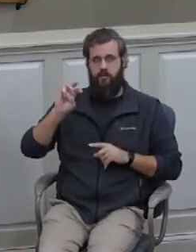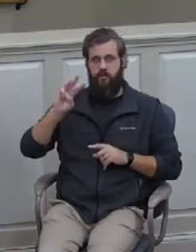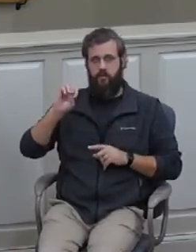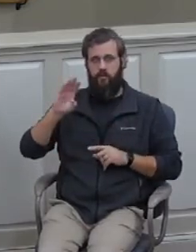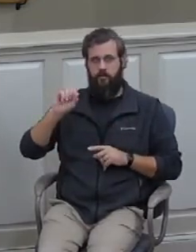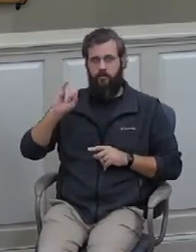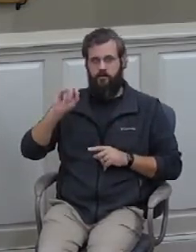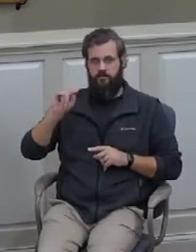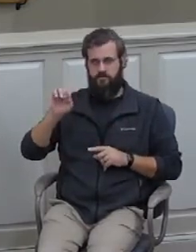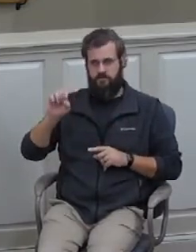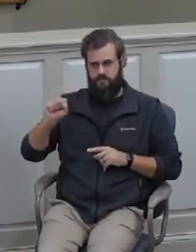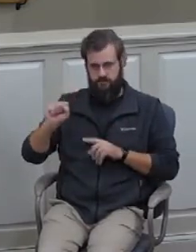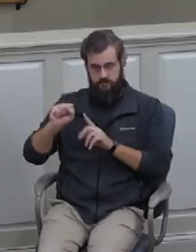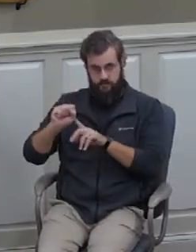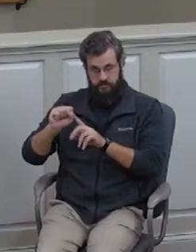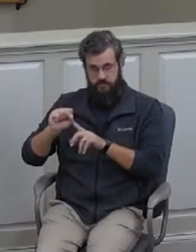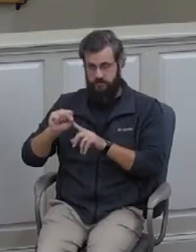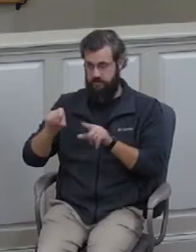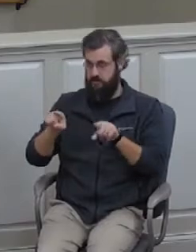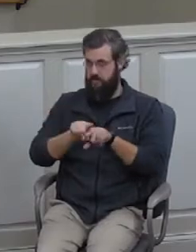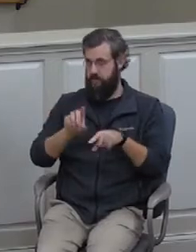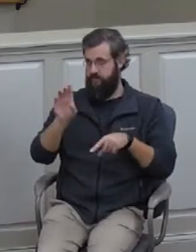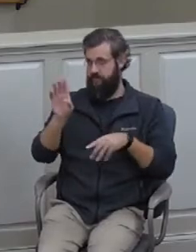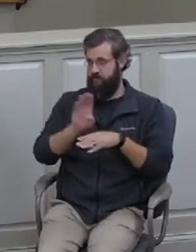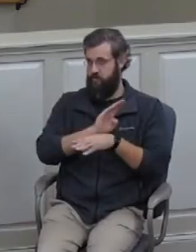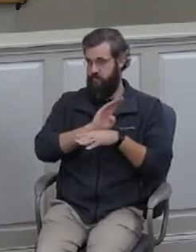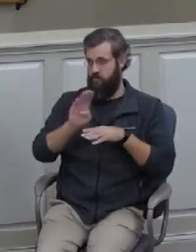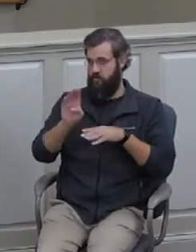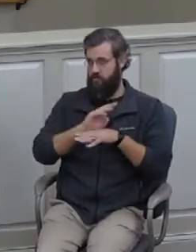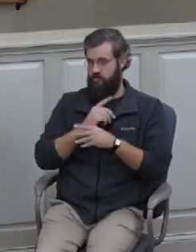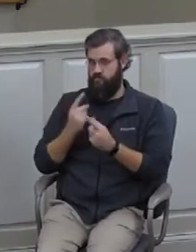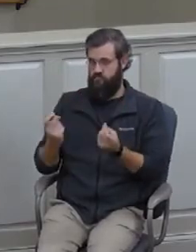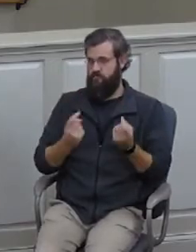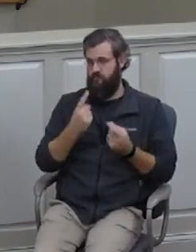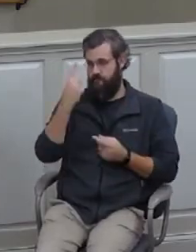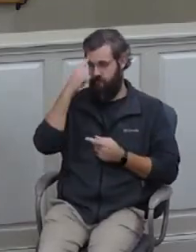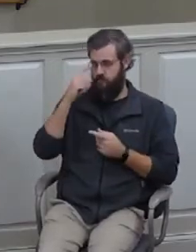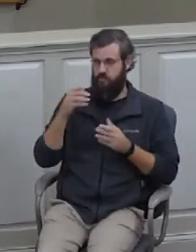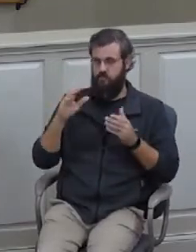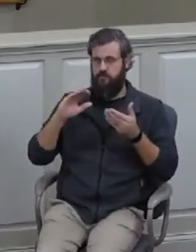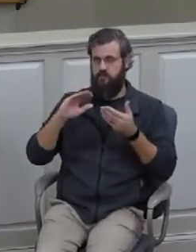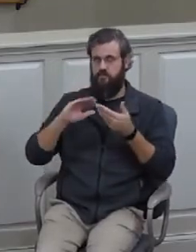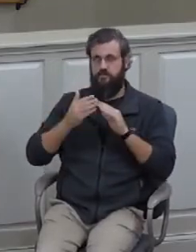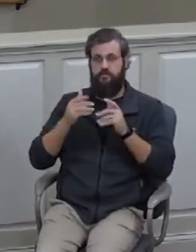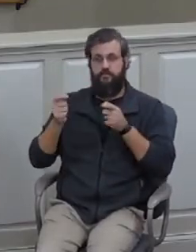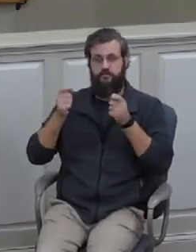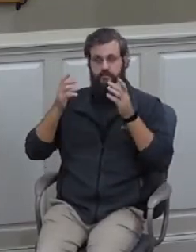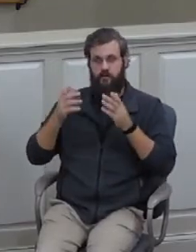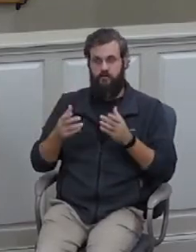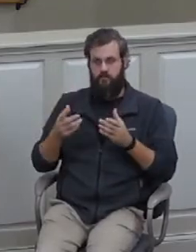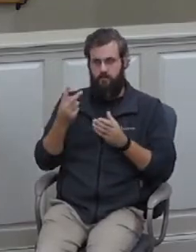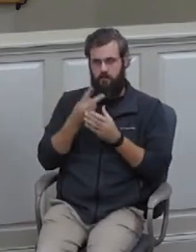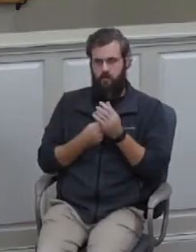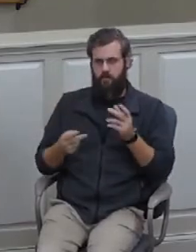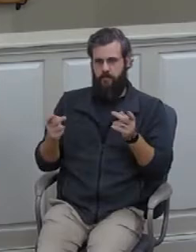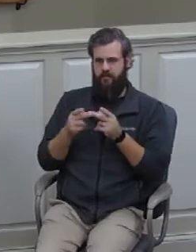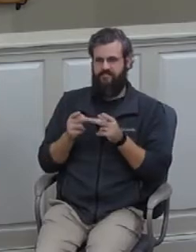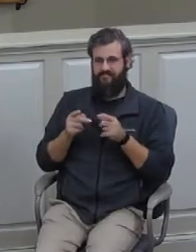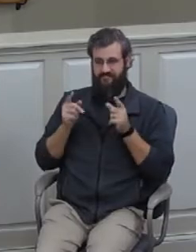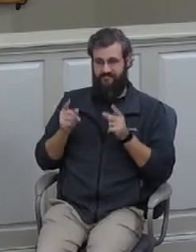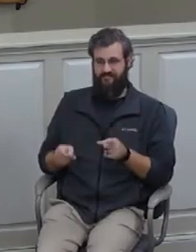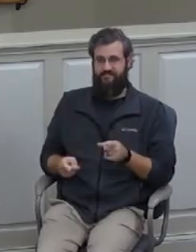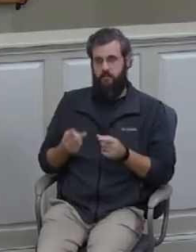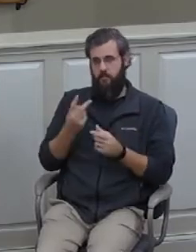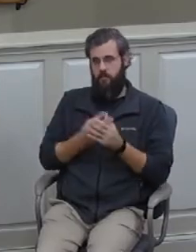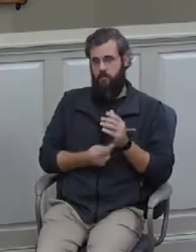websites by our same firm that is recruiting for the city manager. Both of those individuals served previously as